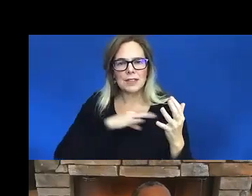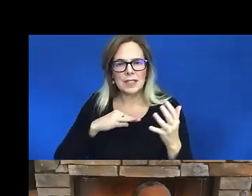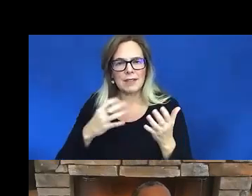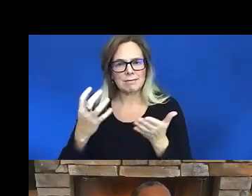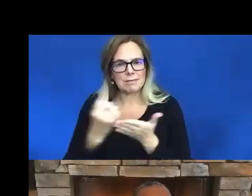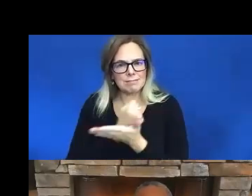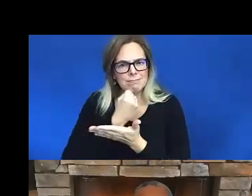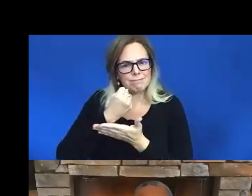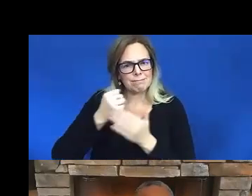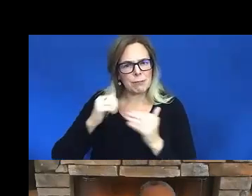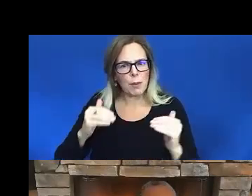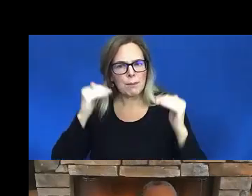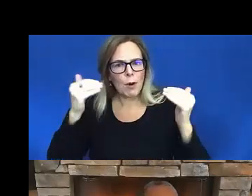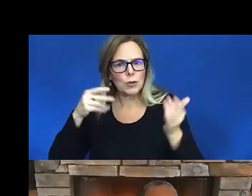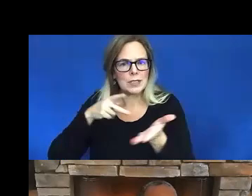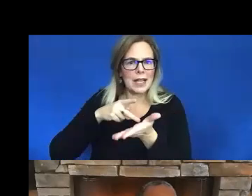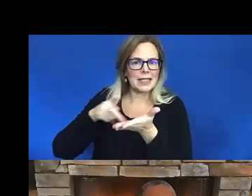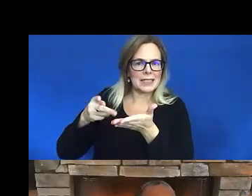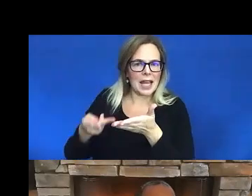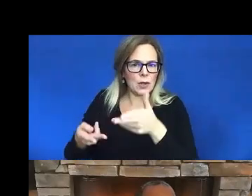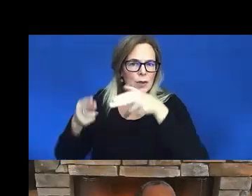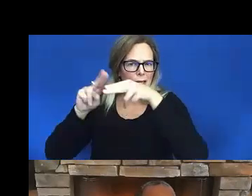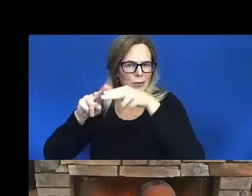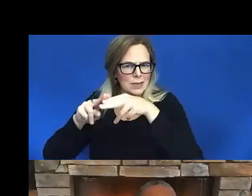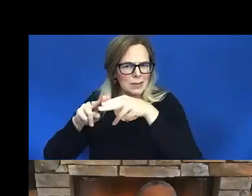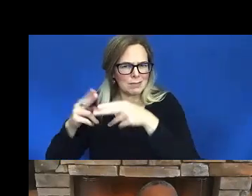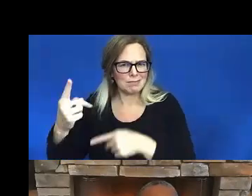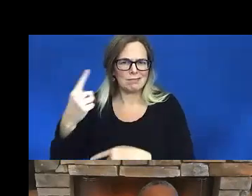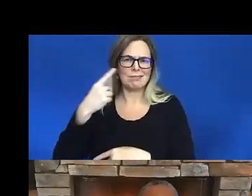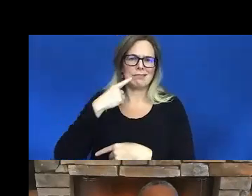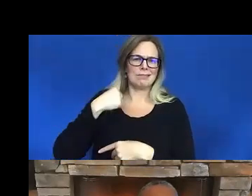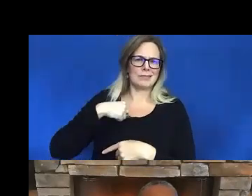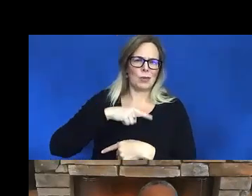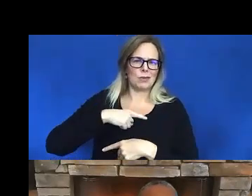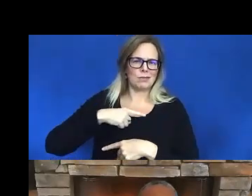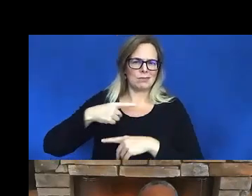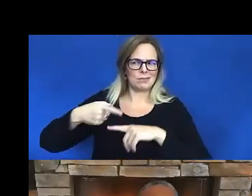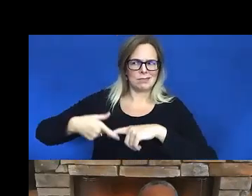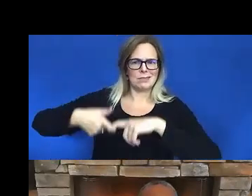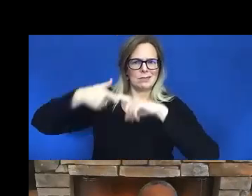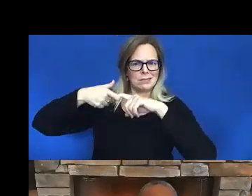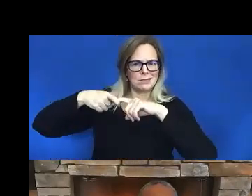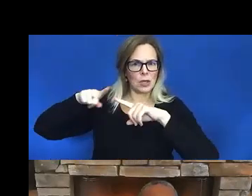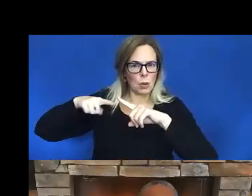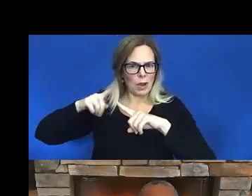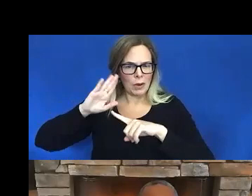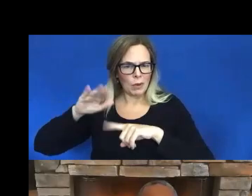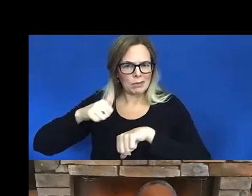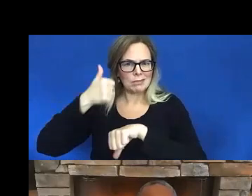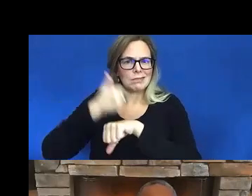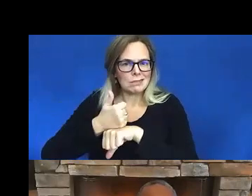we were told that this is on hold. When will we be implementing promotions and increases? You see there's a theme